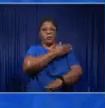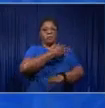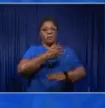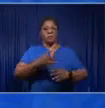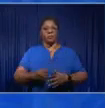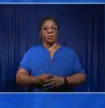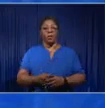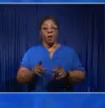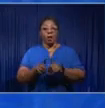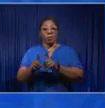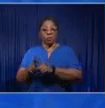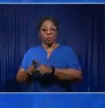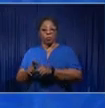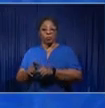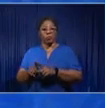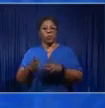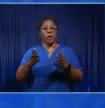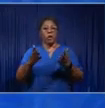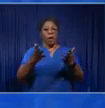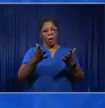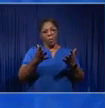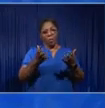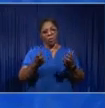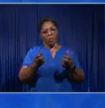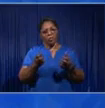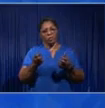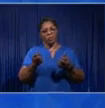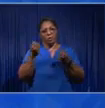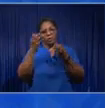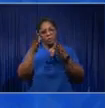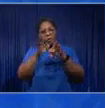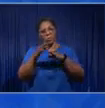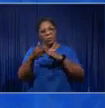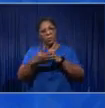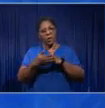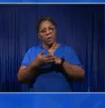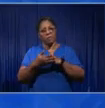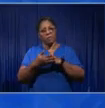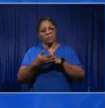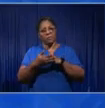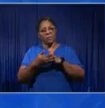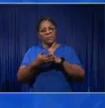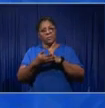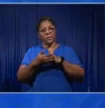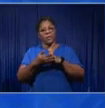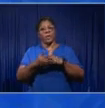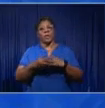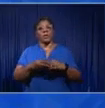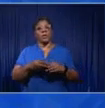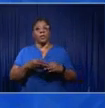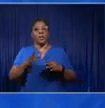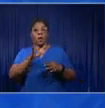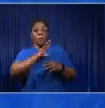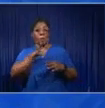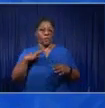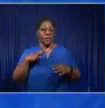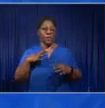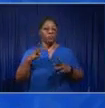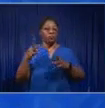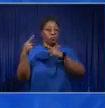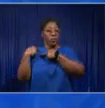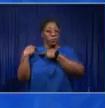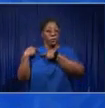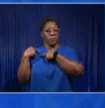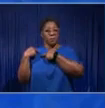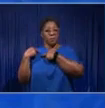like to apprise you, Jamaica, that there's something called an Establishment Committee. That's the committee that is responsible for ratifying employees. It